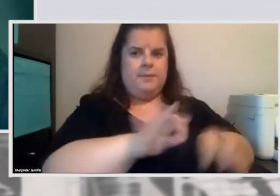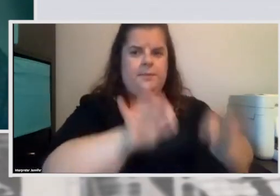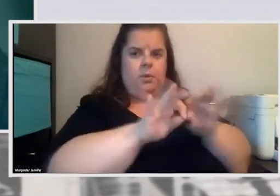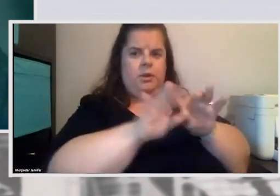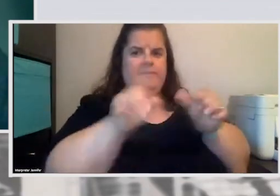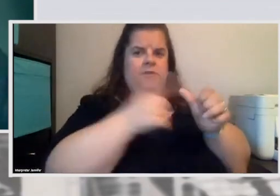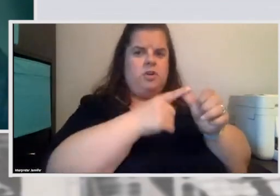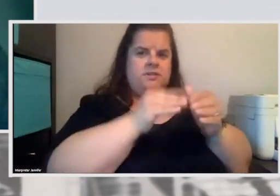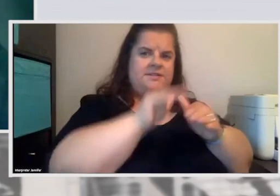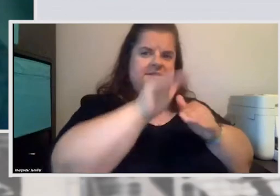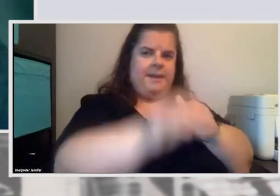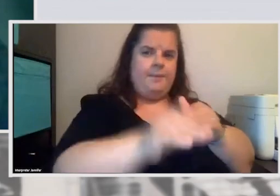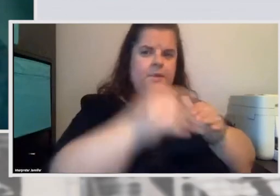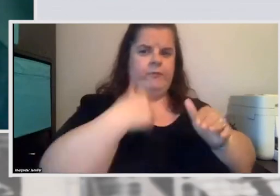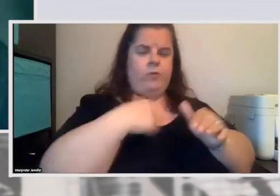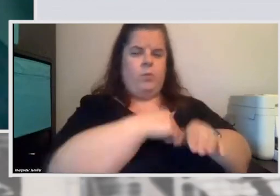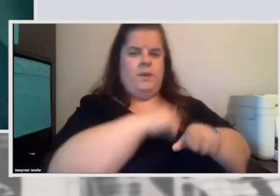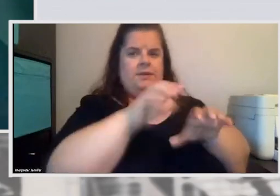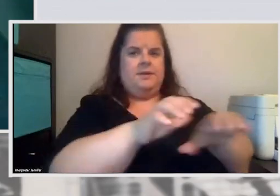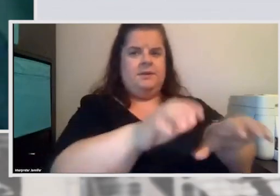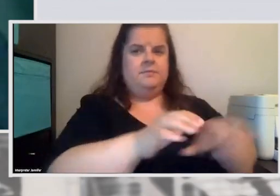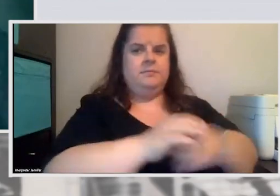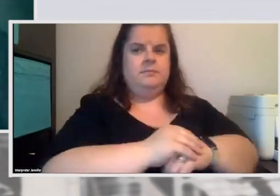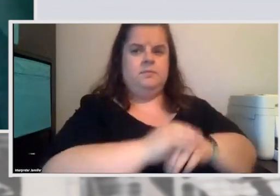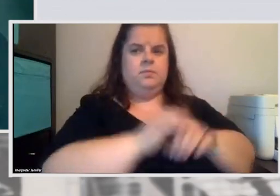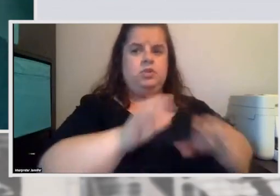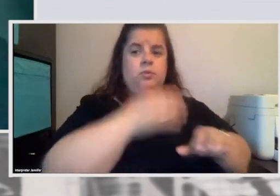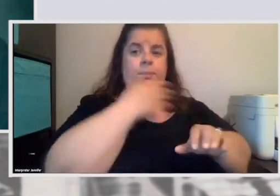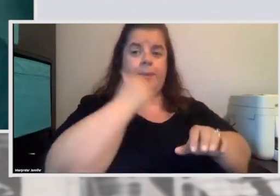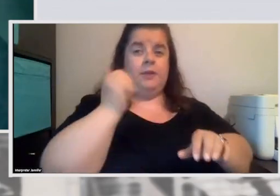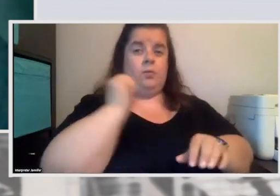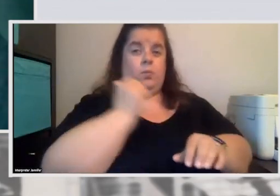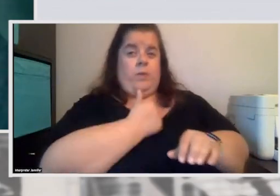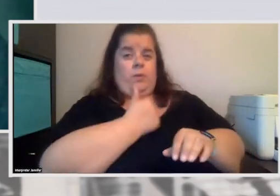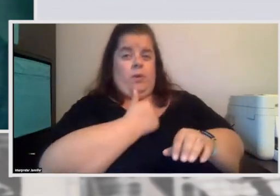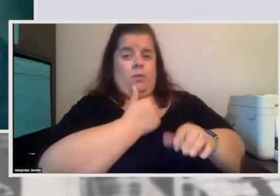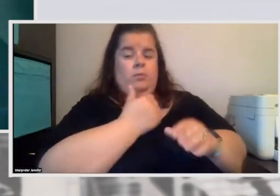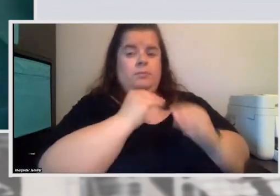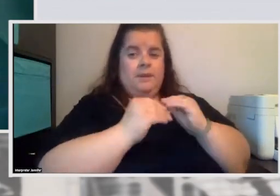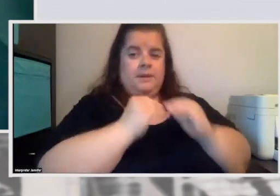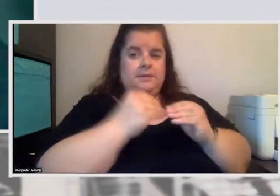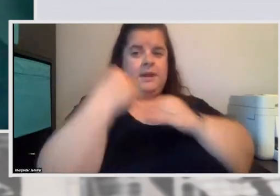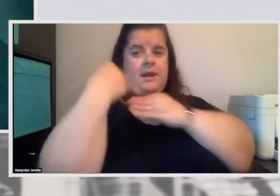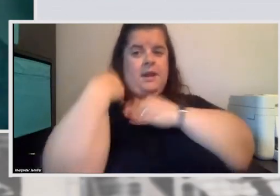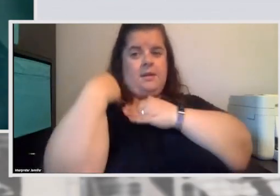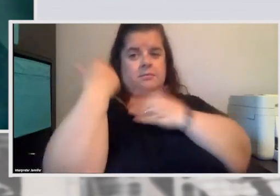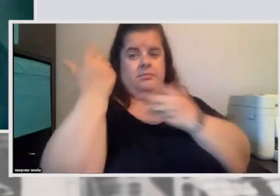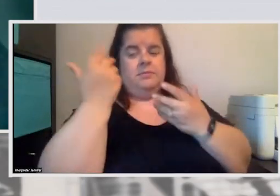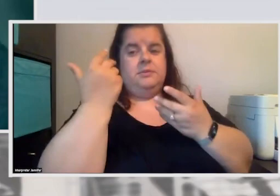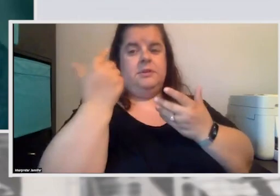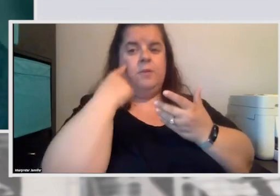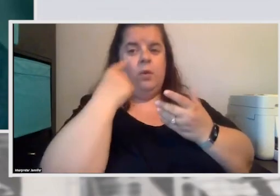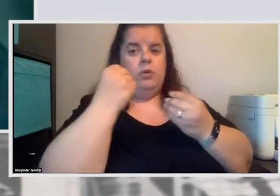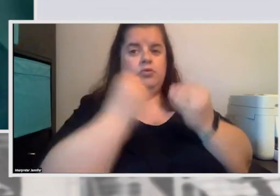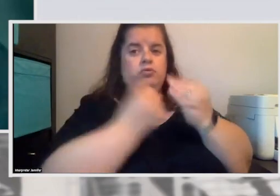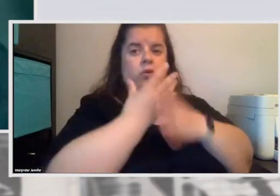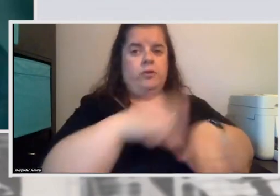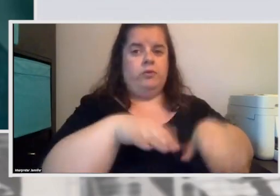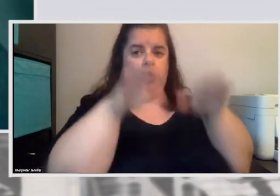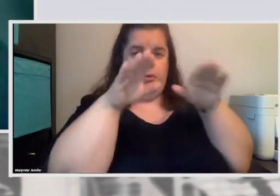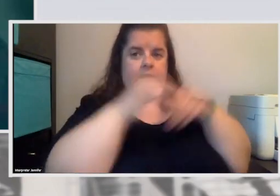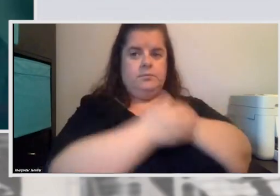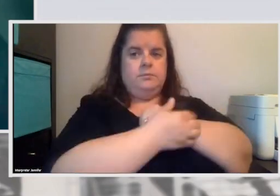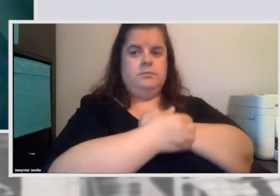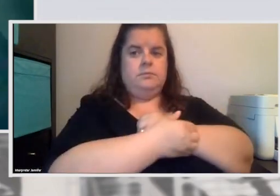taking in the last month or so to do better with our own maintenance obligations as it relates to overgrowth and things of that